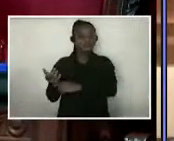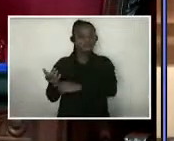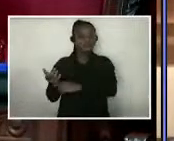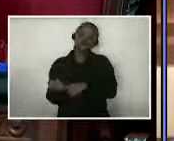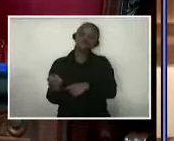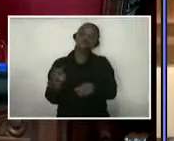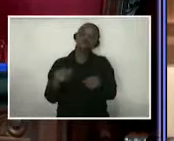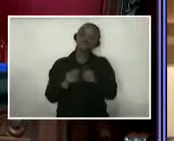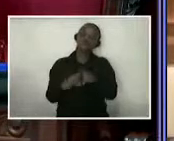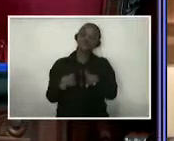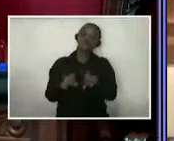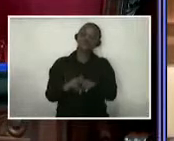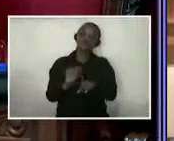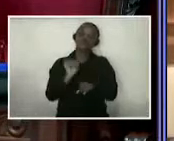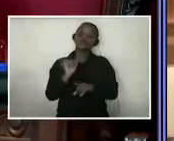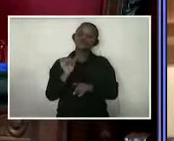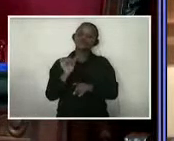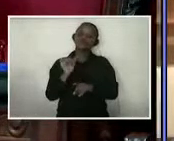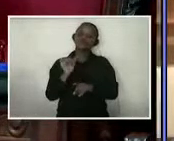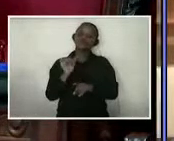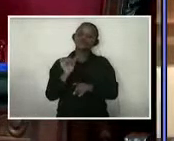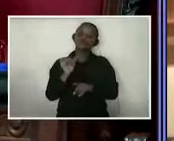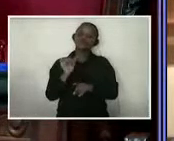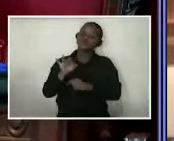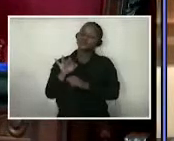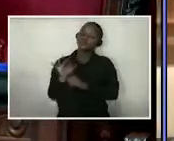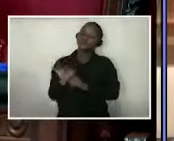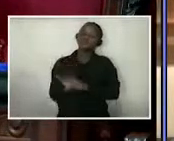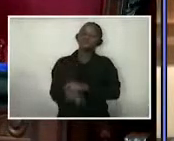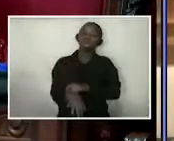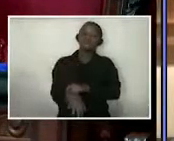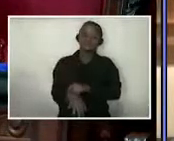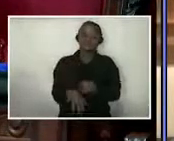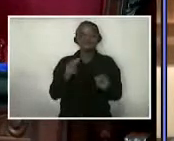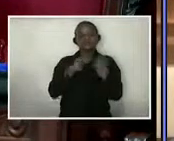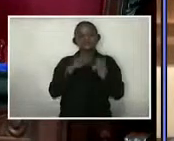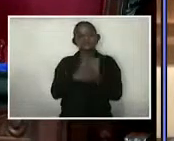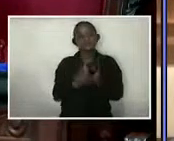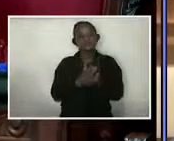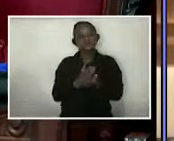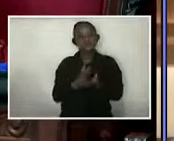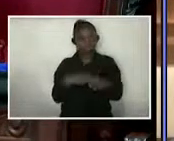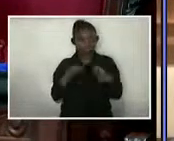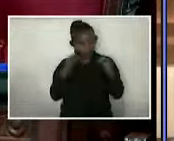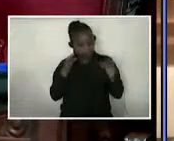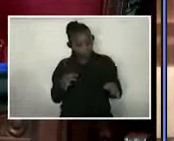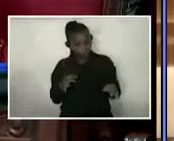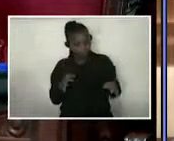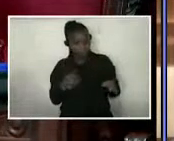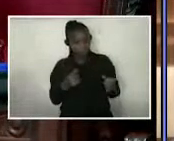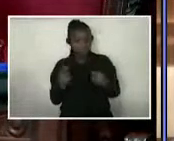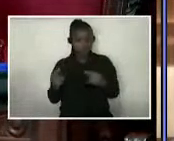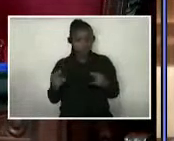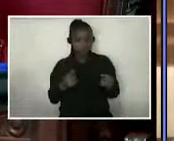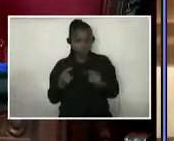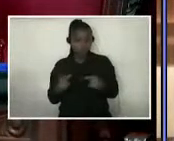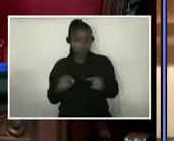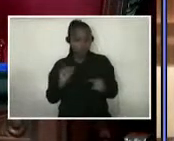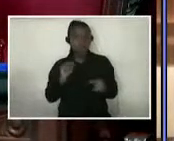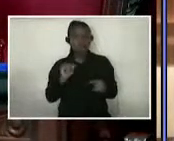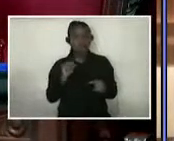coalition cities have executive mayor systems where decision-making power vests mostly in the mayor and the mayoral